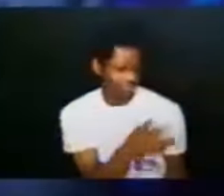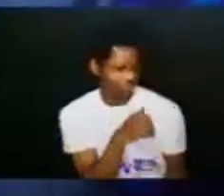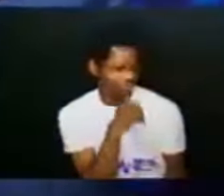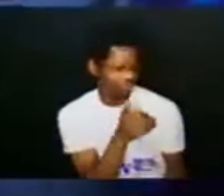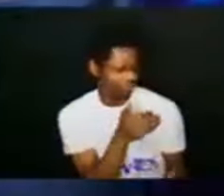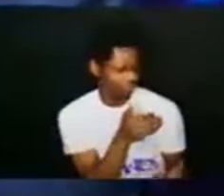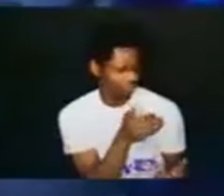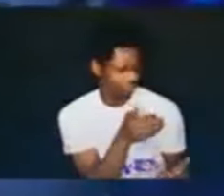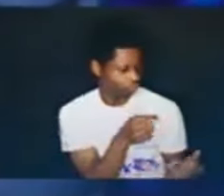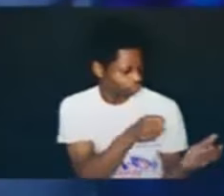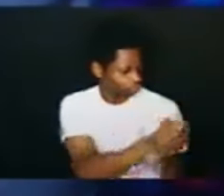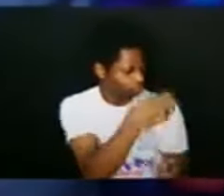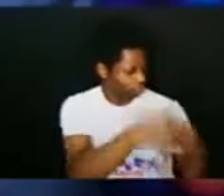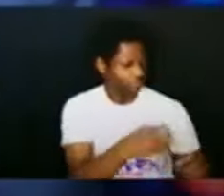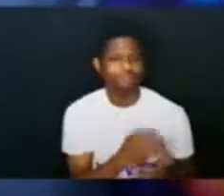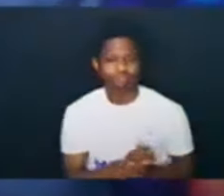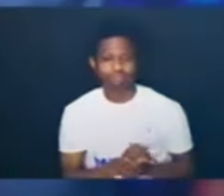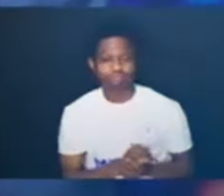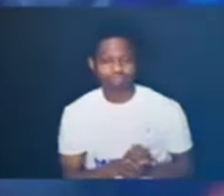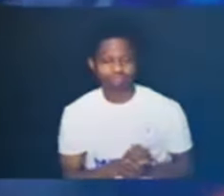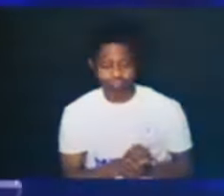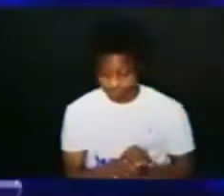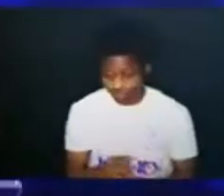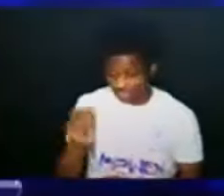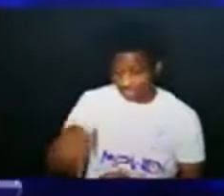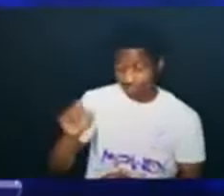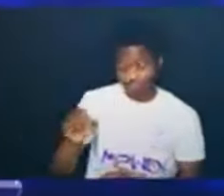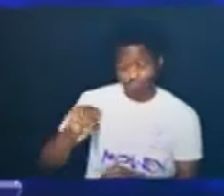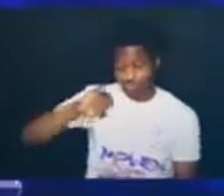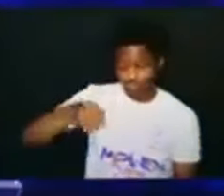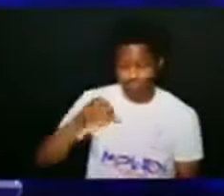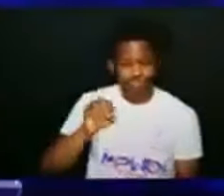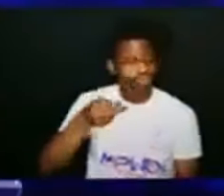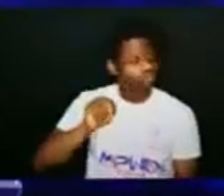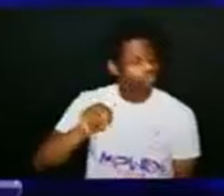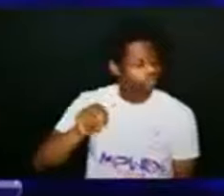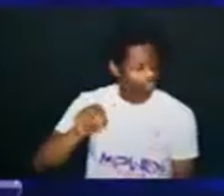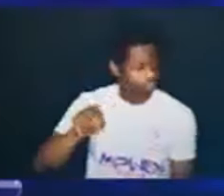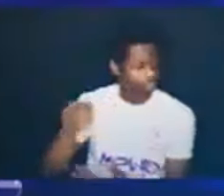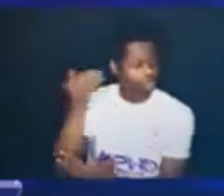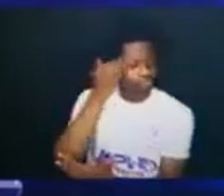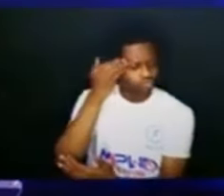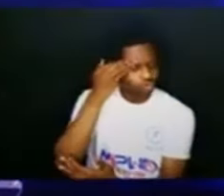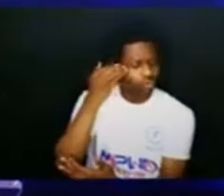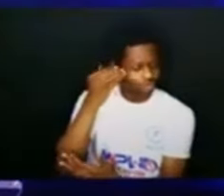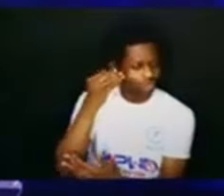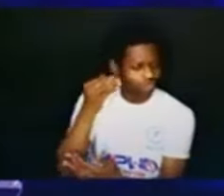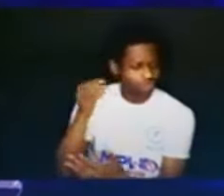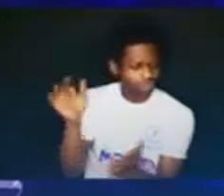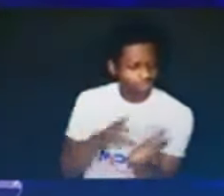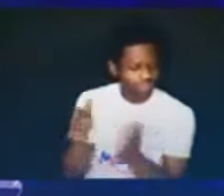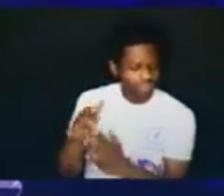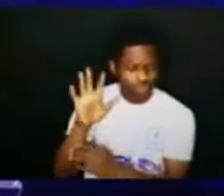see, the Apostle John knew this word that Jesus taught. In fact, he was there